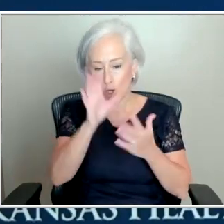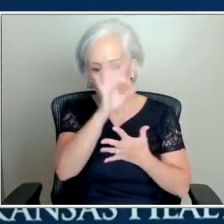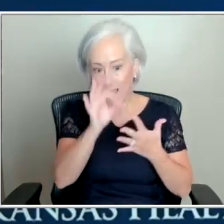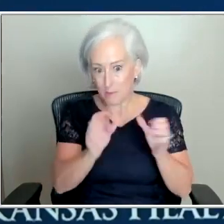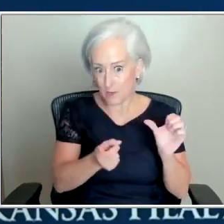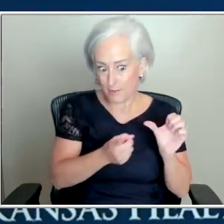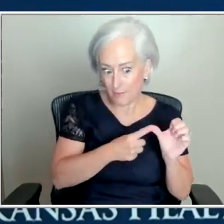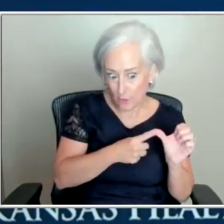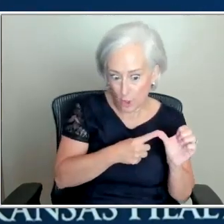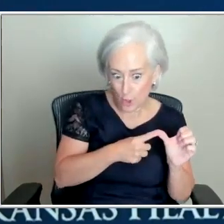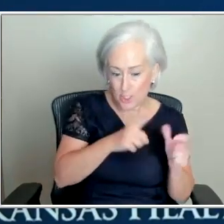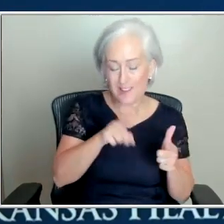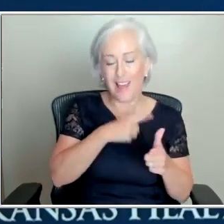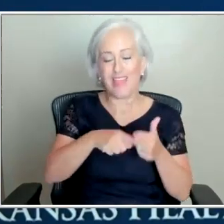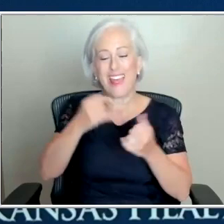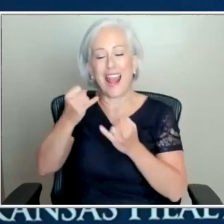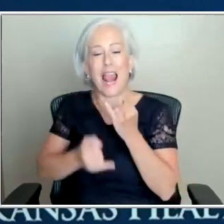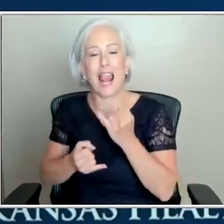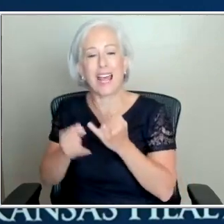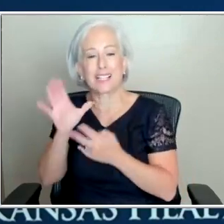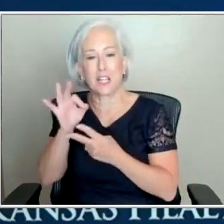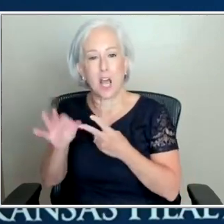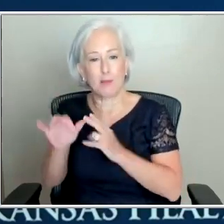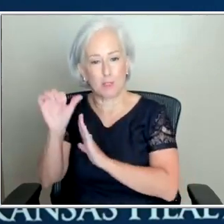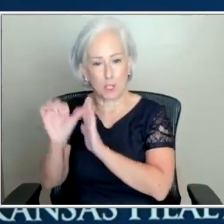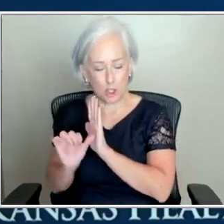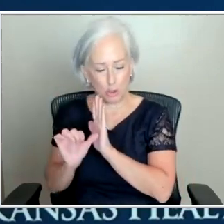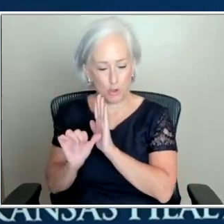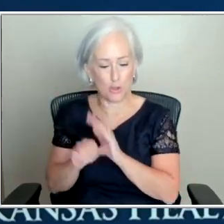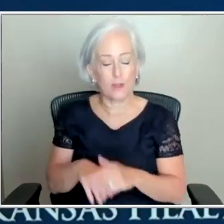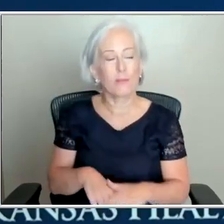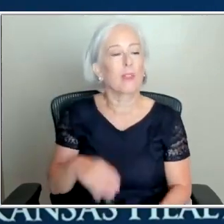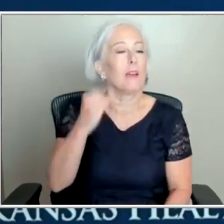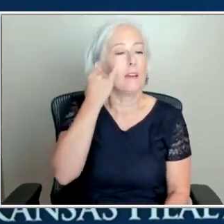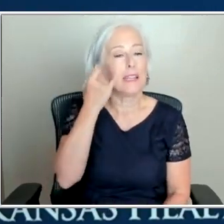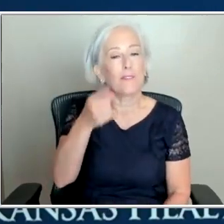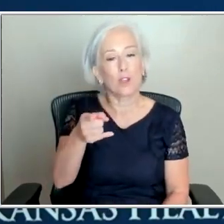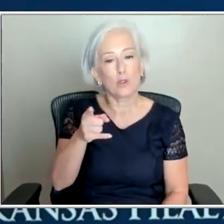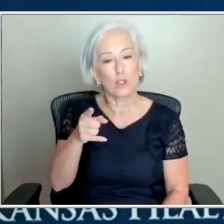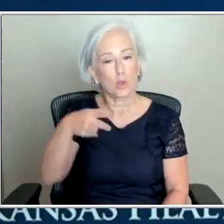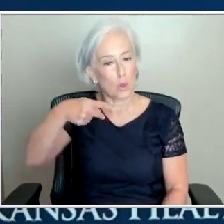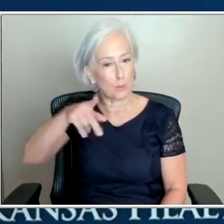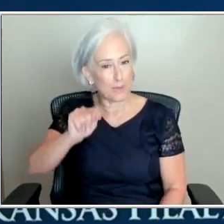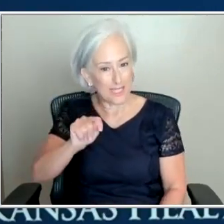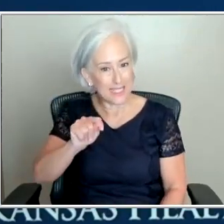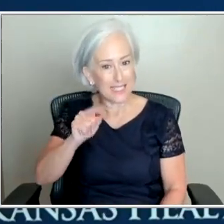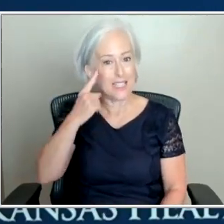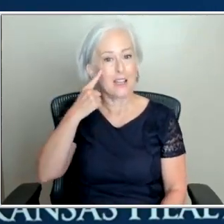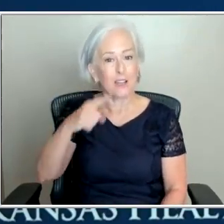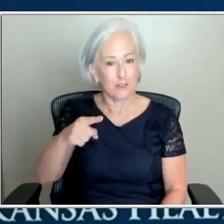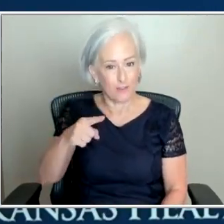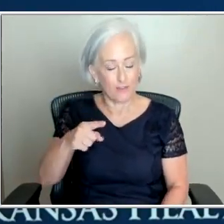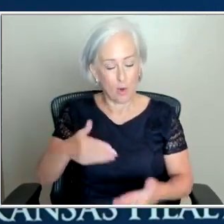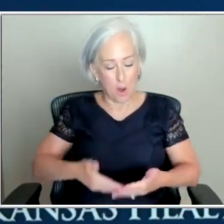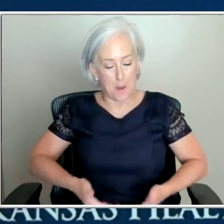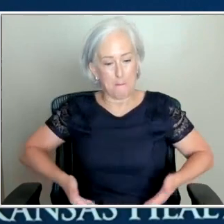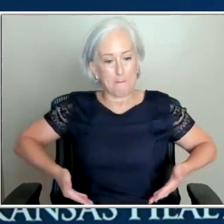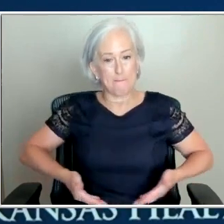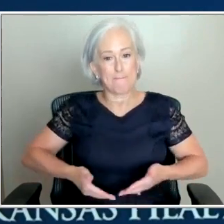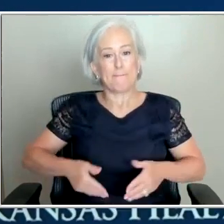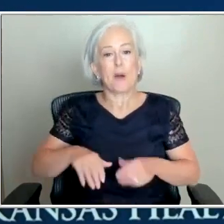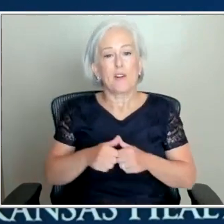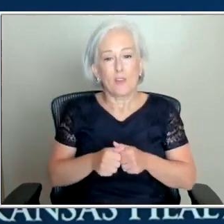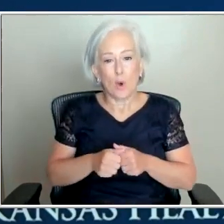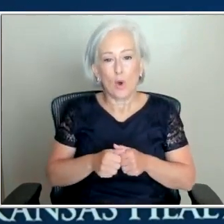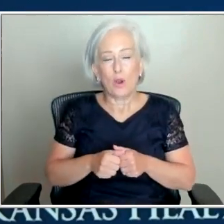be the last step. Because even if you do pelvic floor physical therapy and maybe don't quite get that benefit in your symptoms that